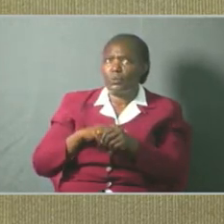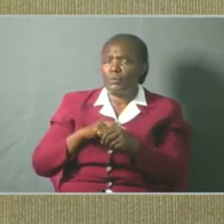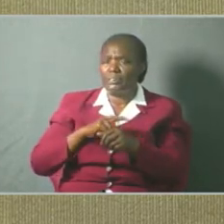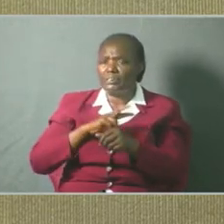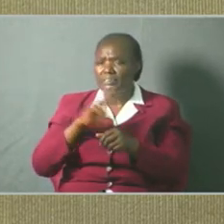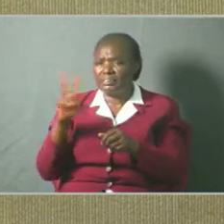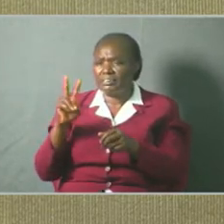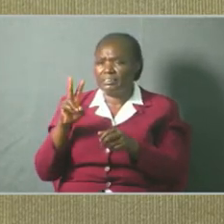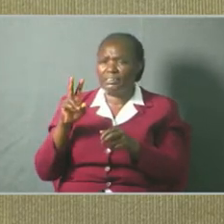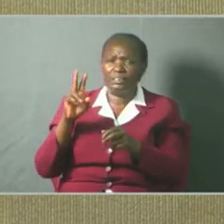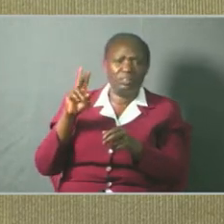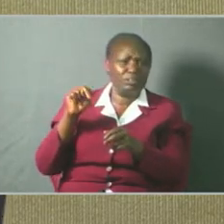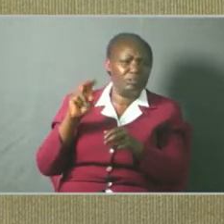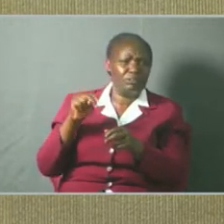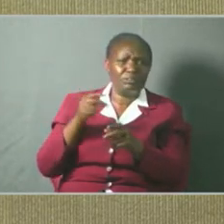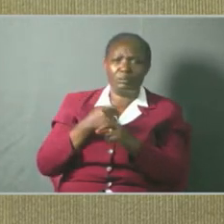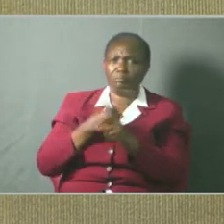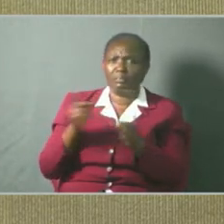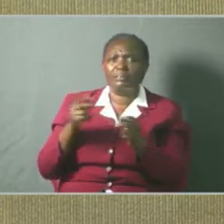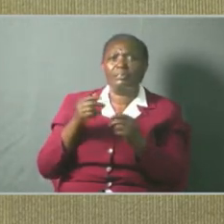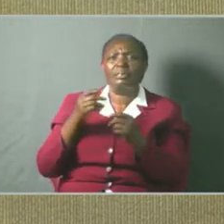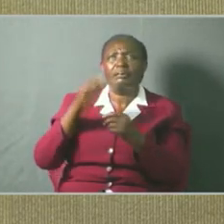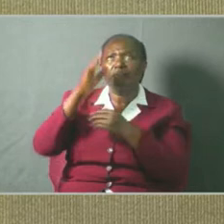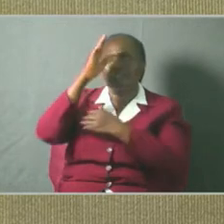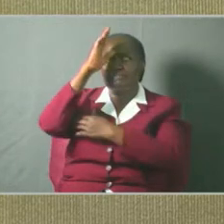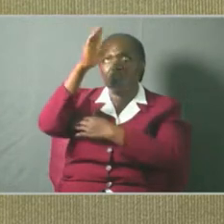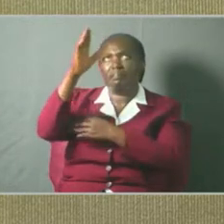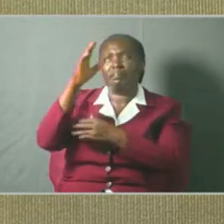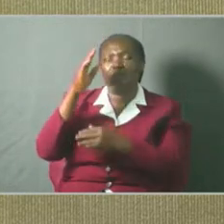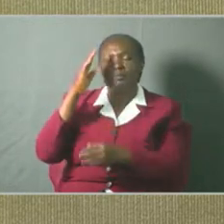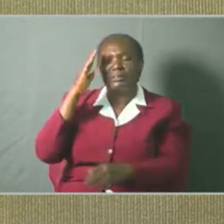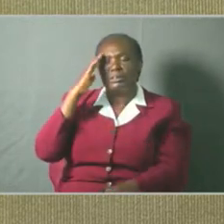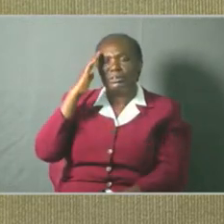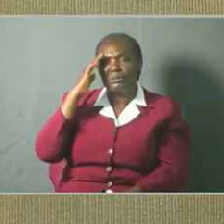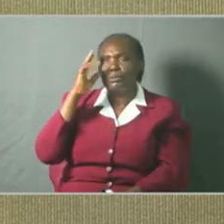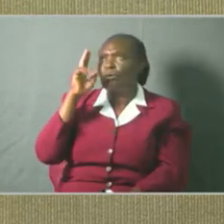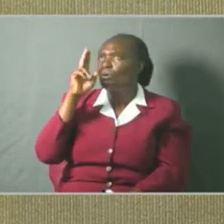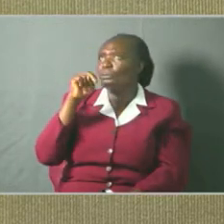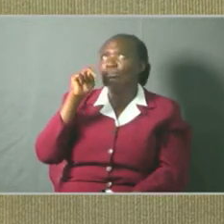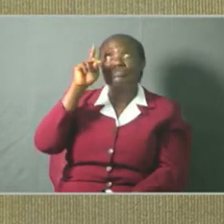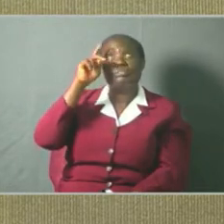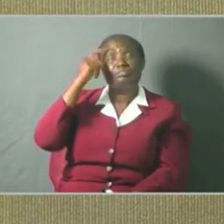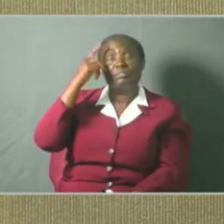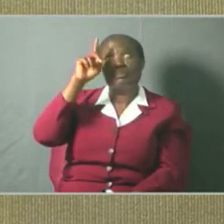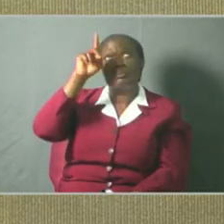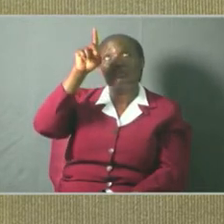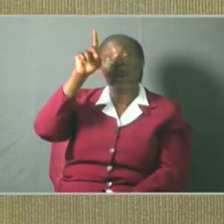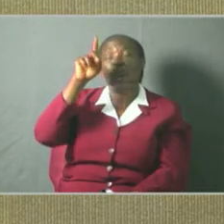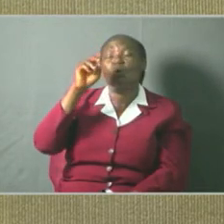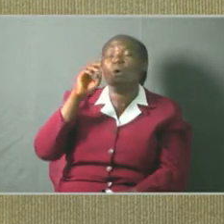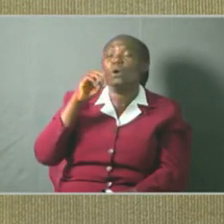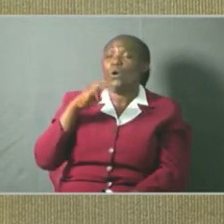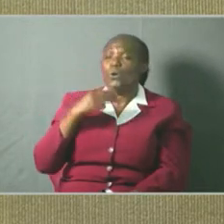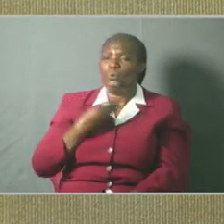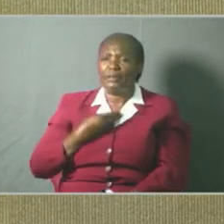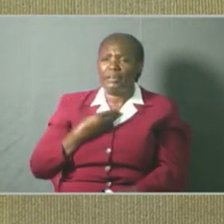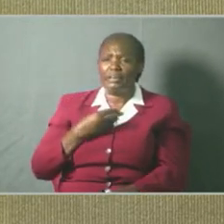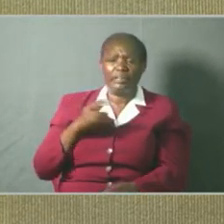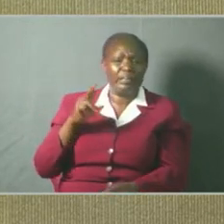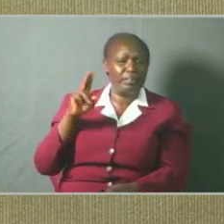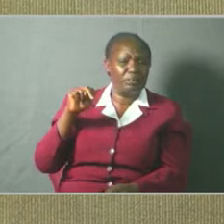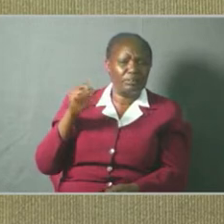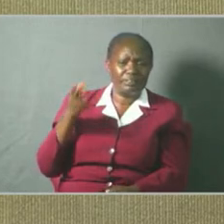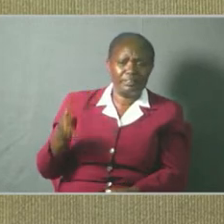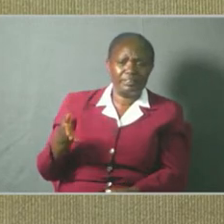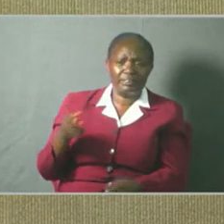mean, but my Father, we know that if it was not for you, we would not be here today. So again, we give you